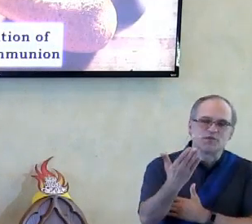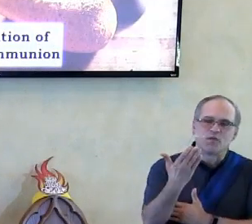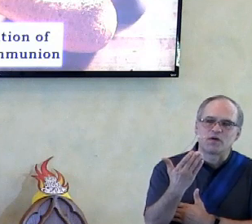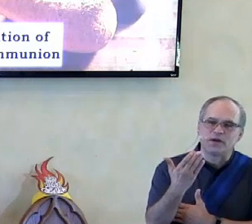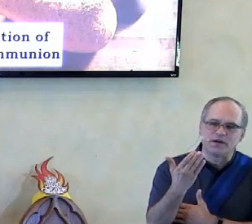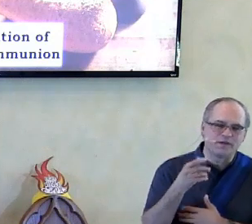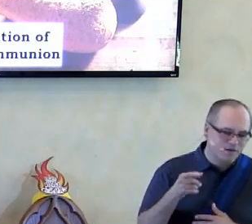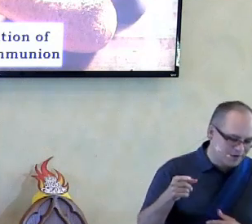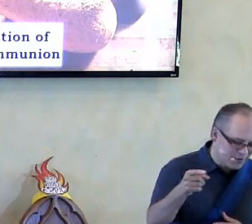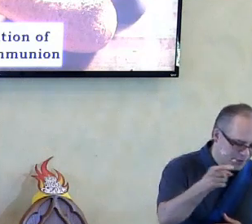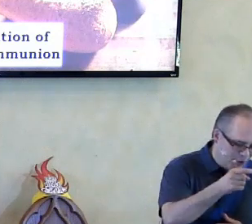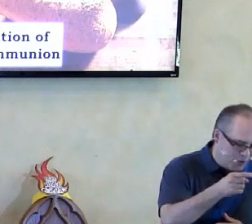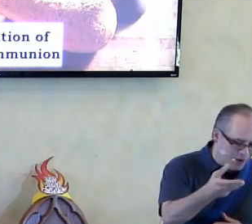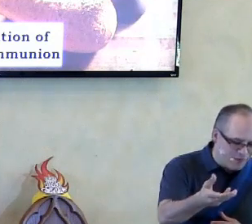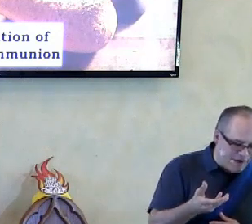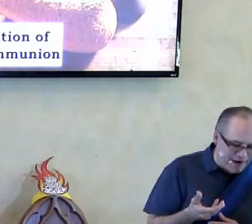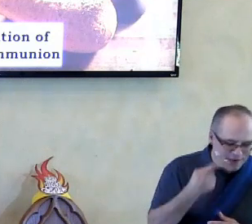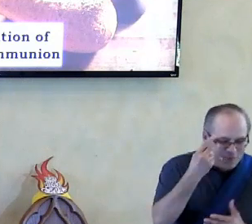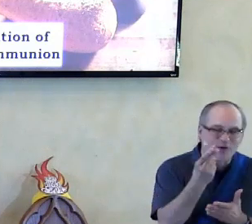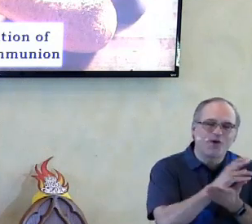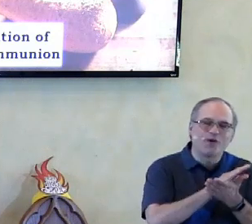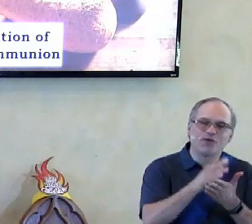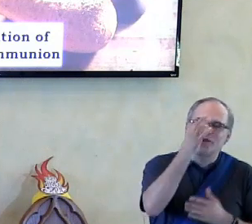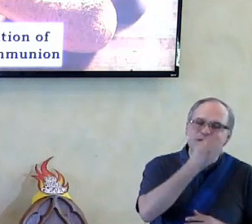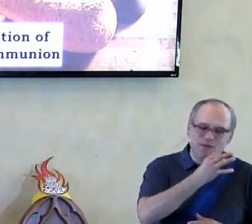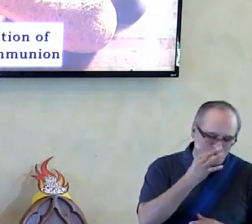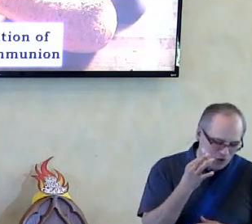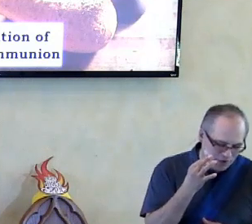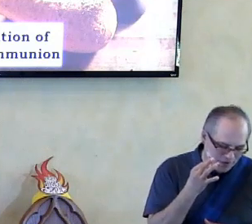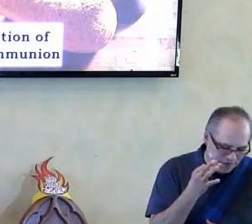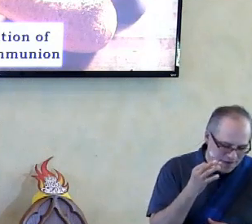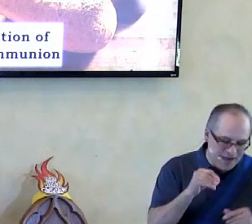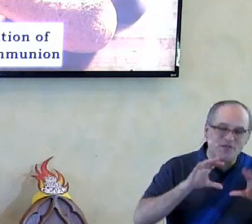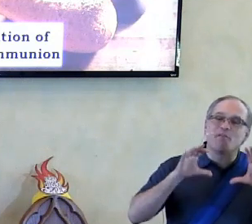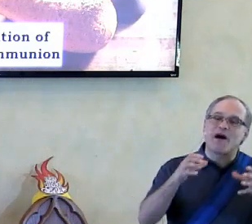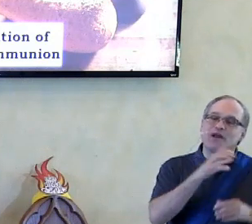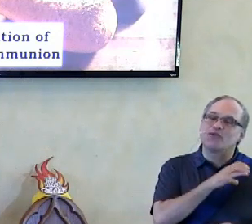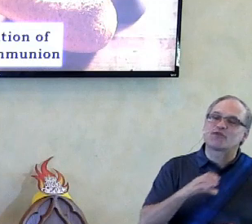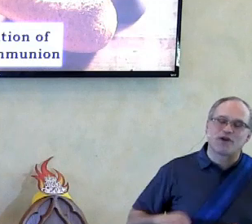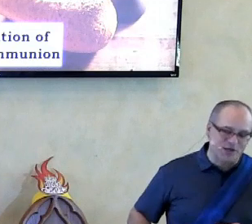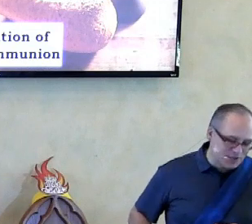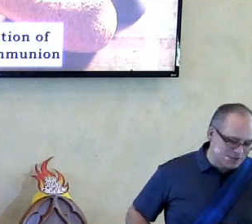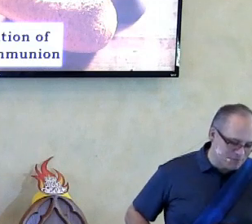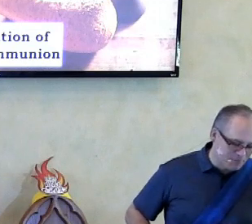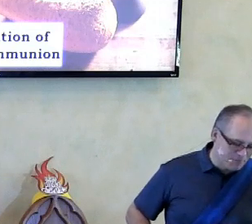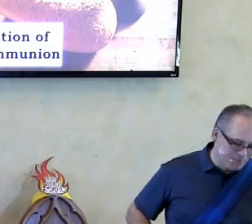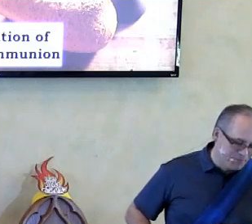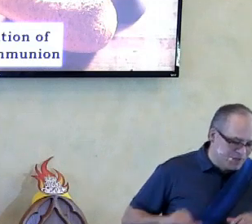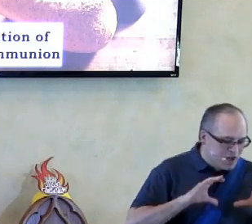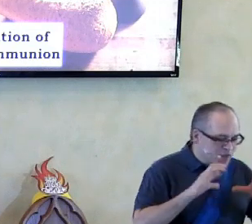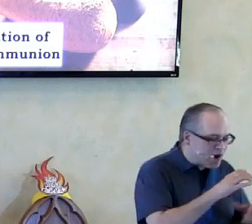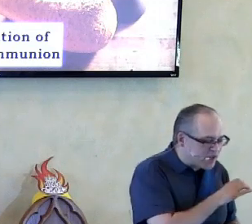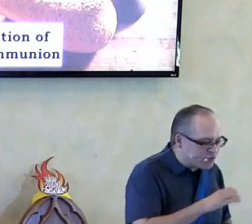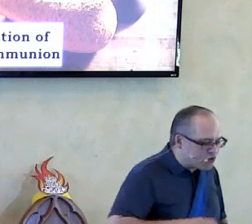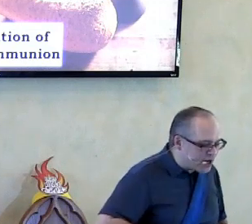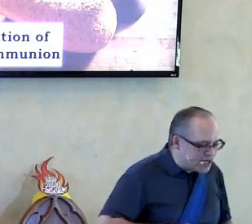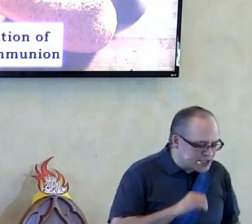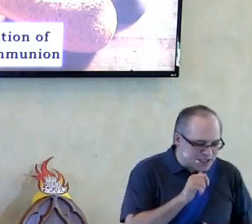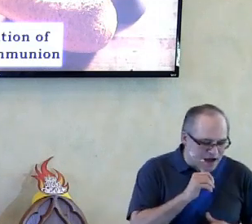This morning, you are invited for Holy Communion in the body of Christ. The body